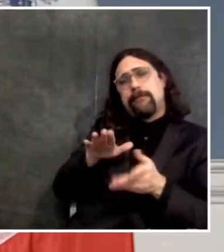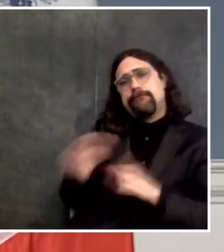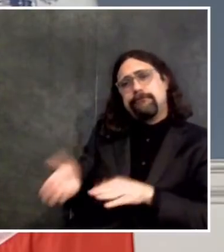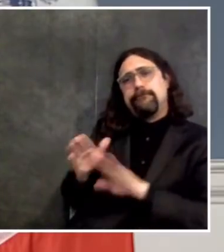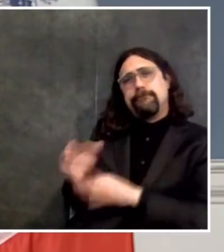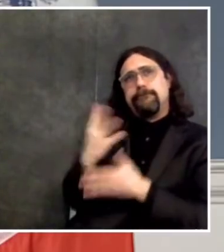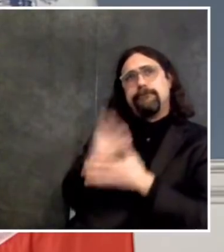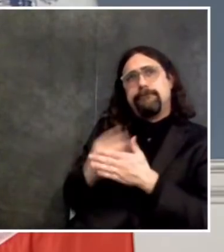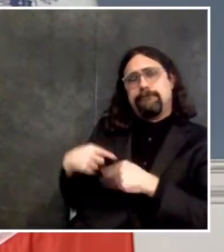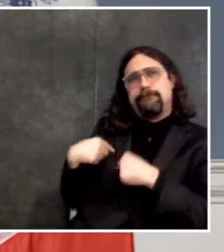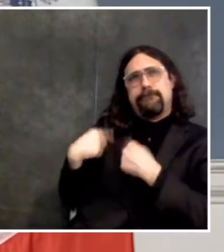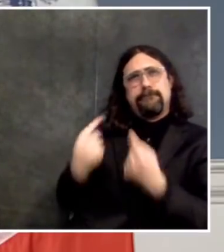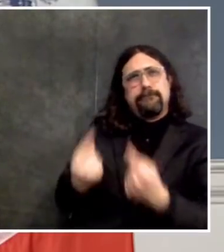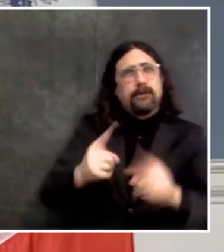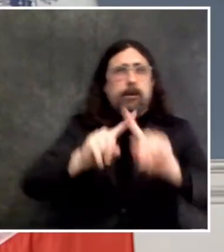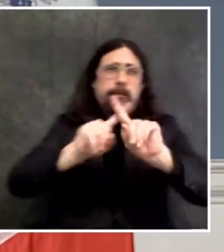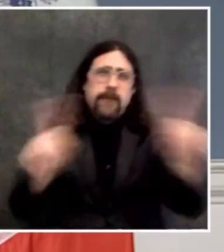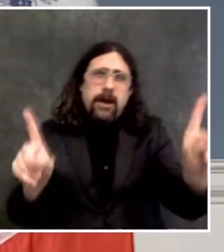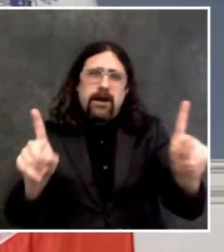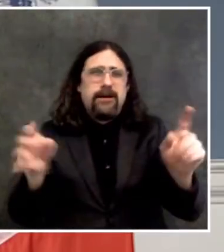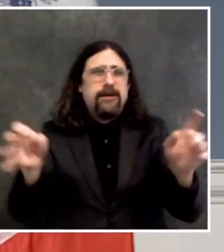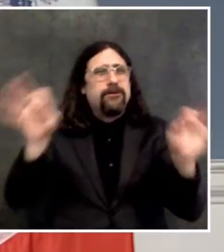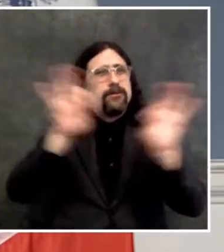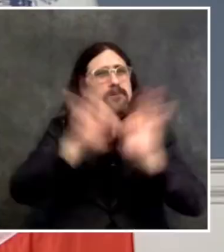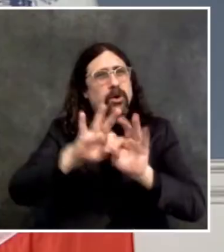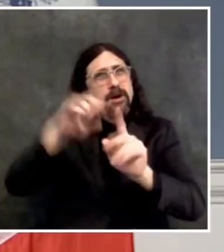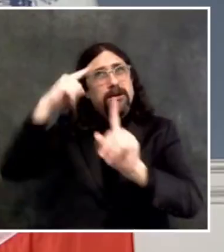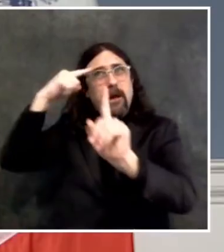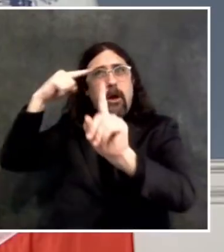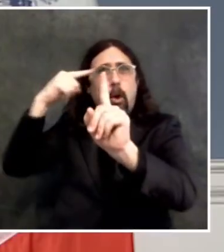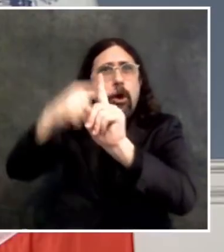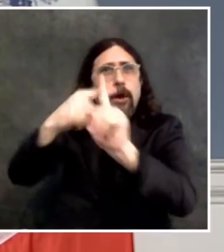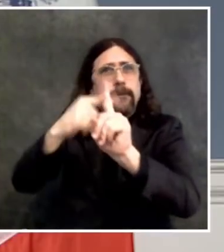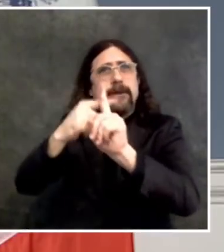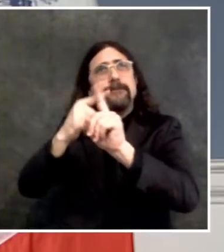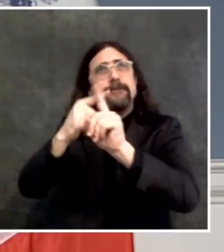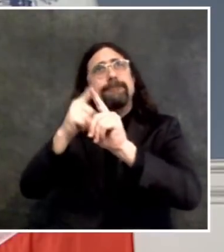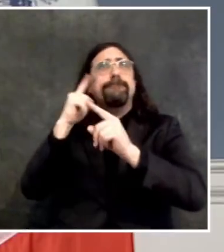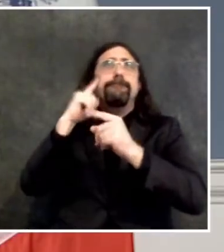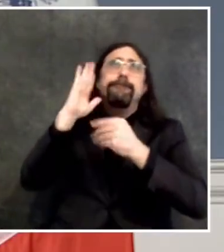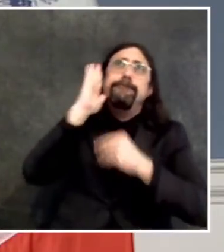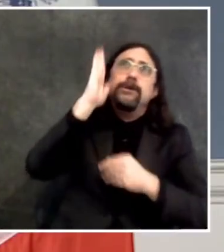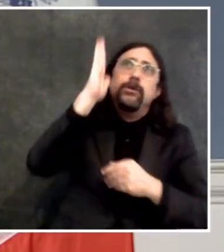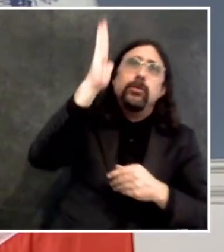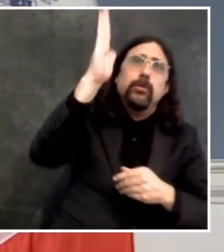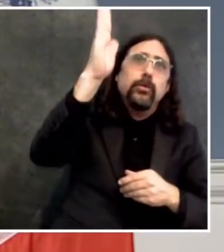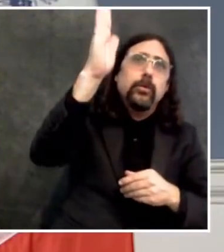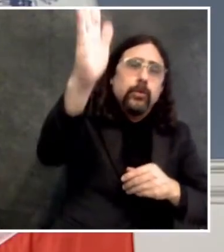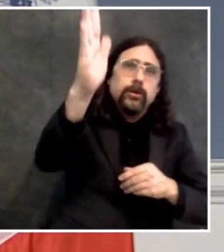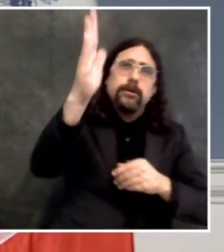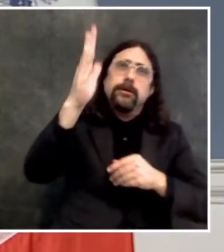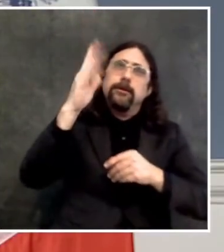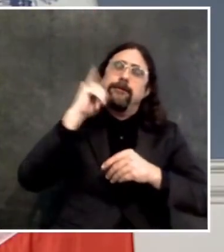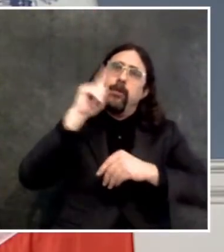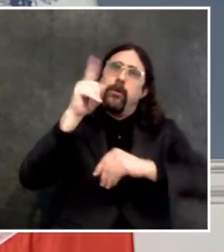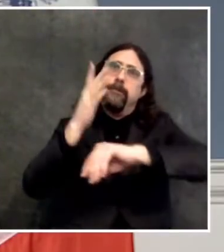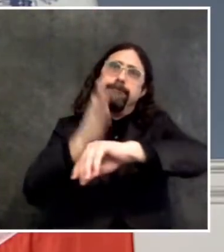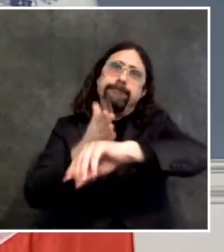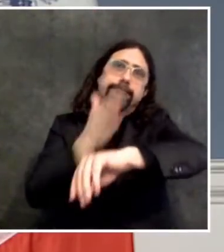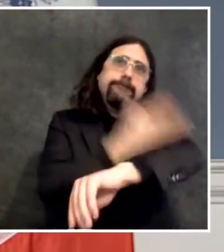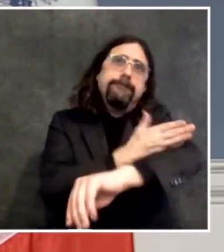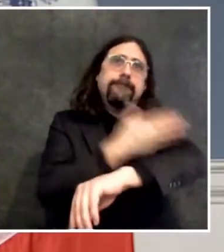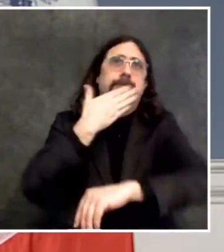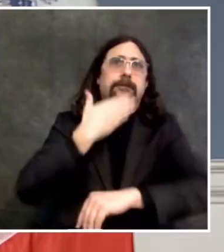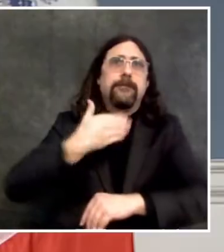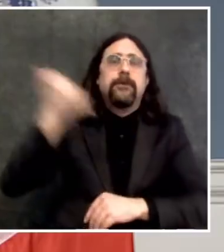today, I saw resolve, I saw toughness, I saw a belief that we were going to get through it. And the same is true with our